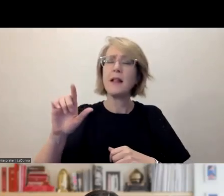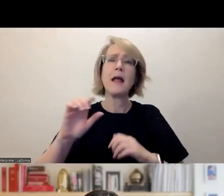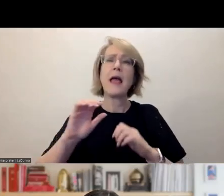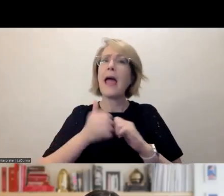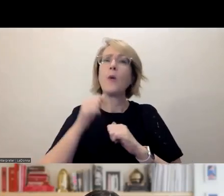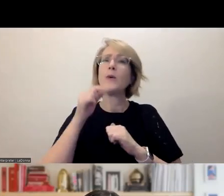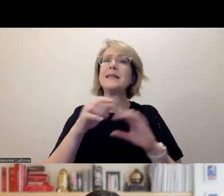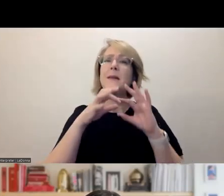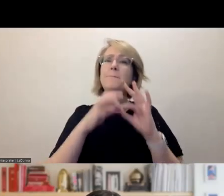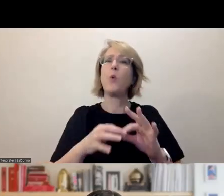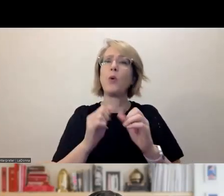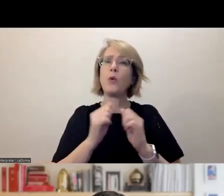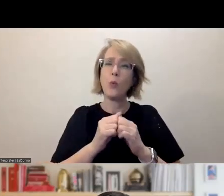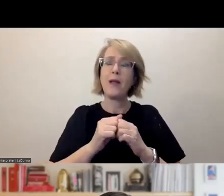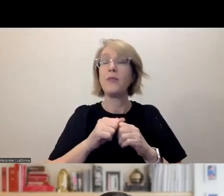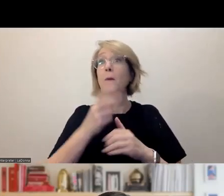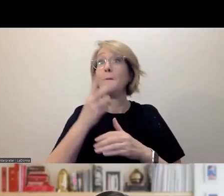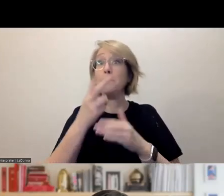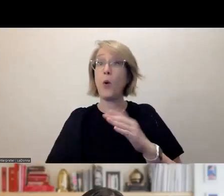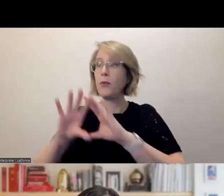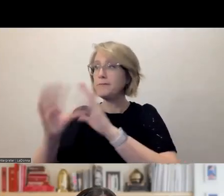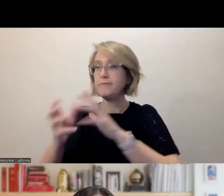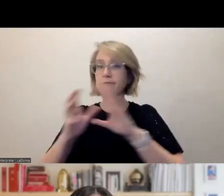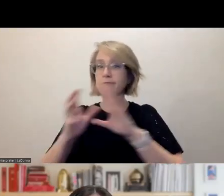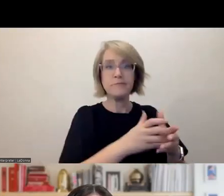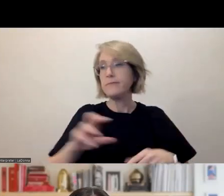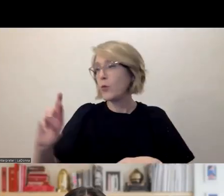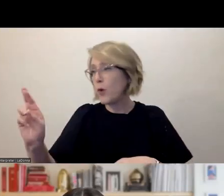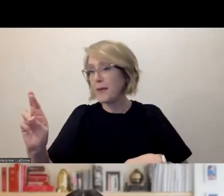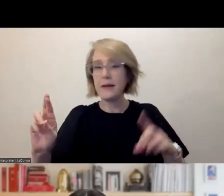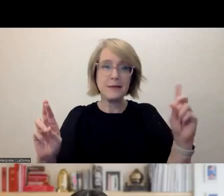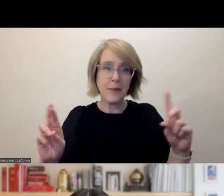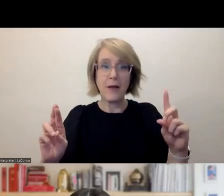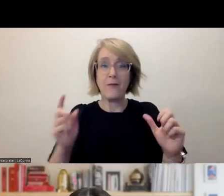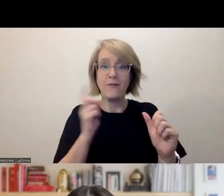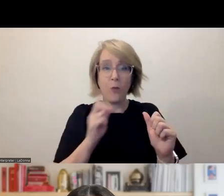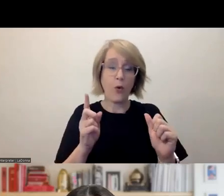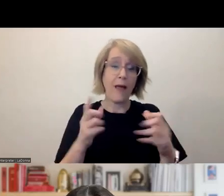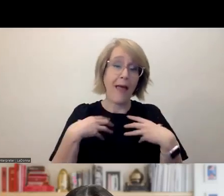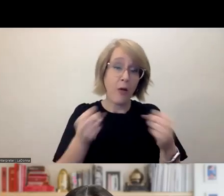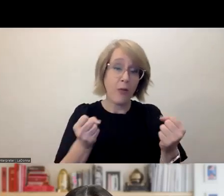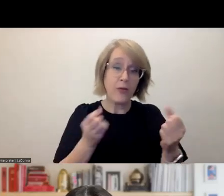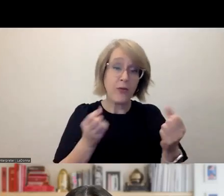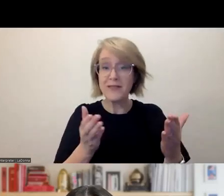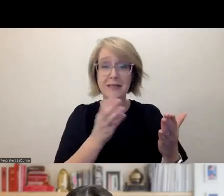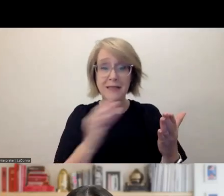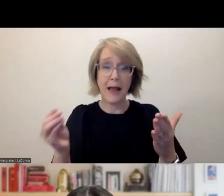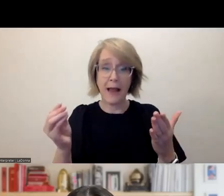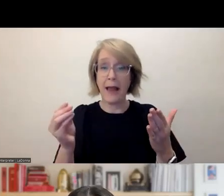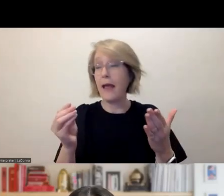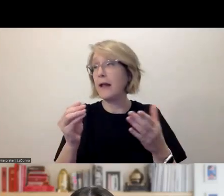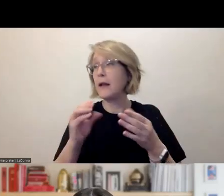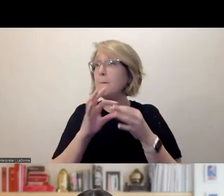of bipartisan healthcare legislation and parity? Well, first of all, thank you. And it's great to